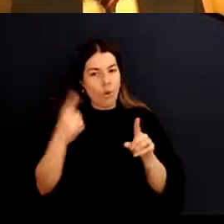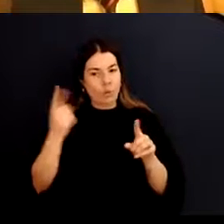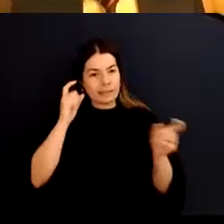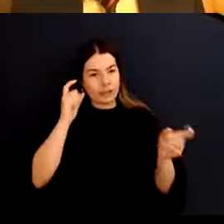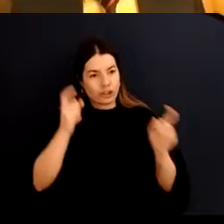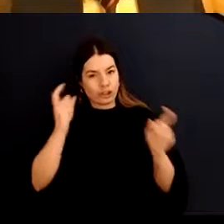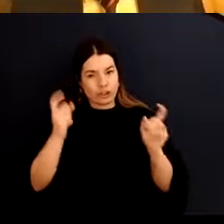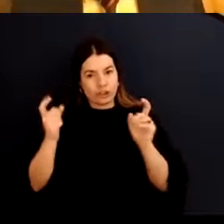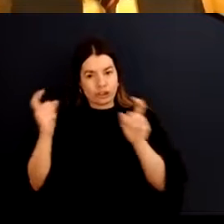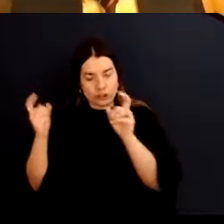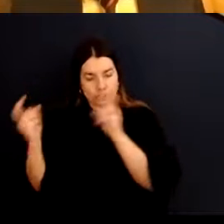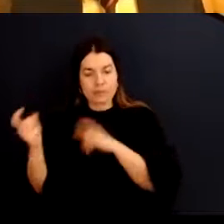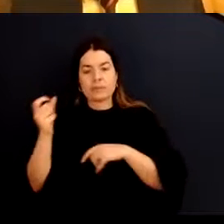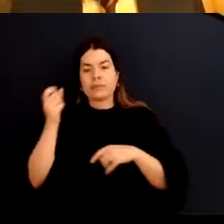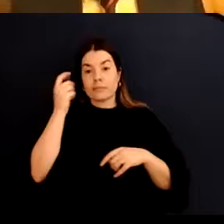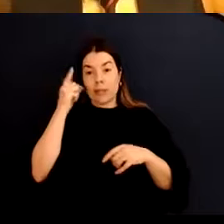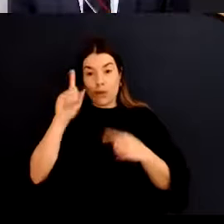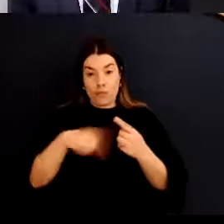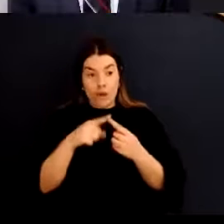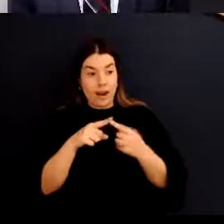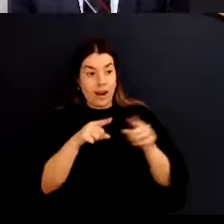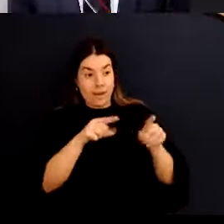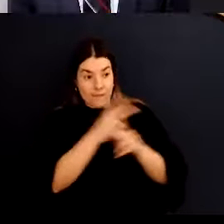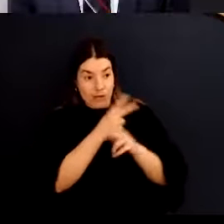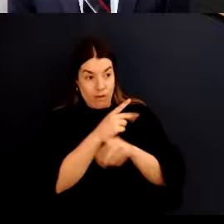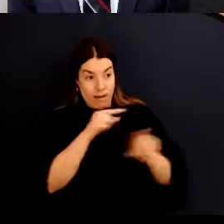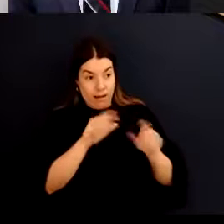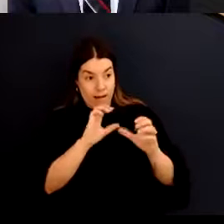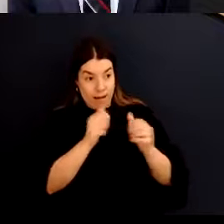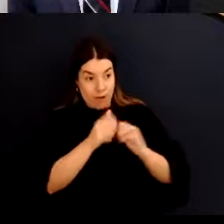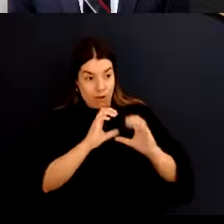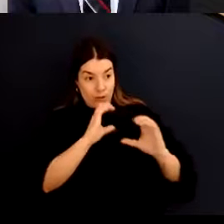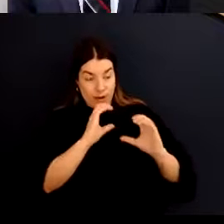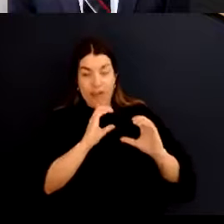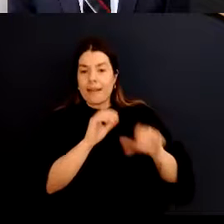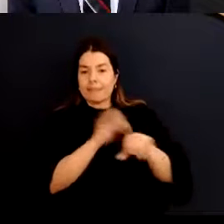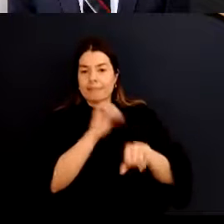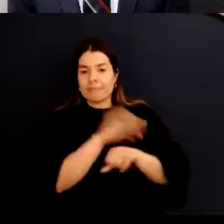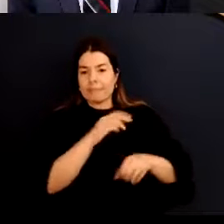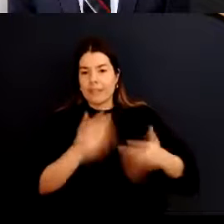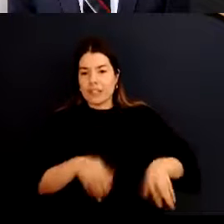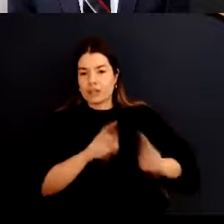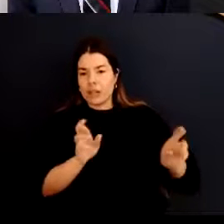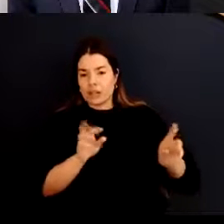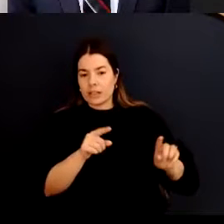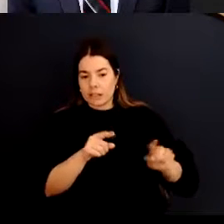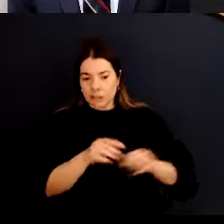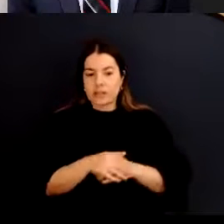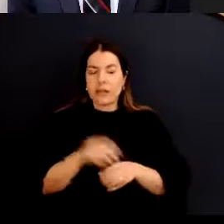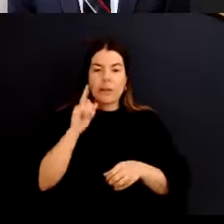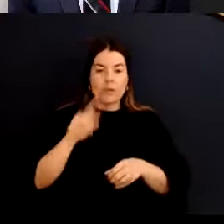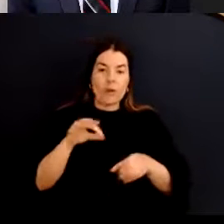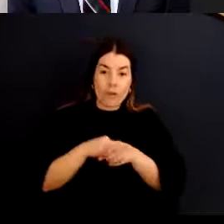target, we can go forward and address any issues that they might have as far as education on voting and the candidates.